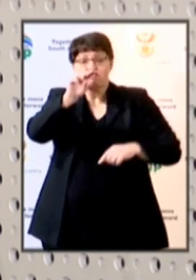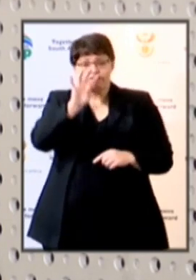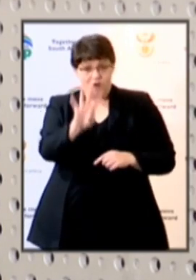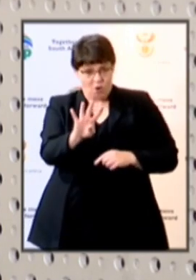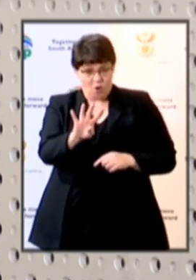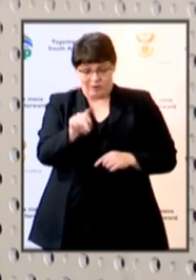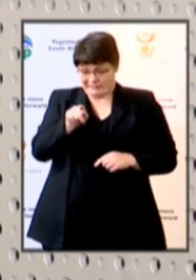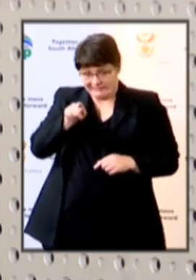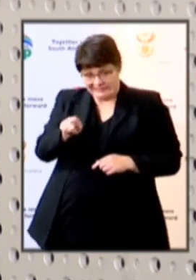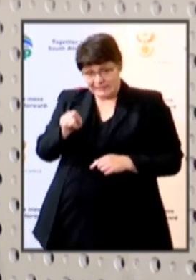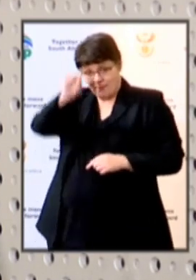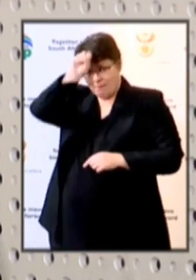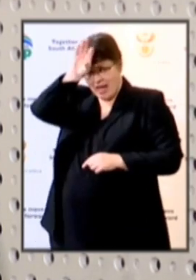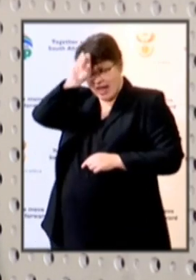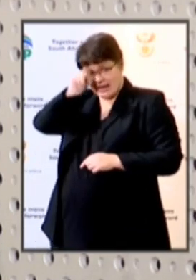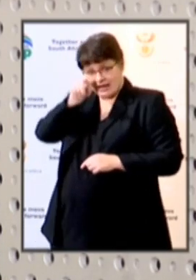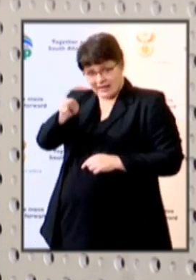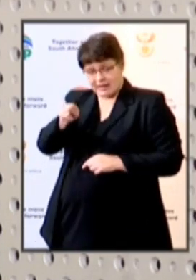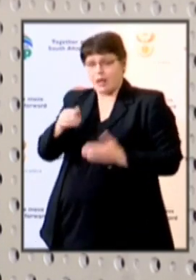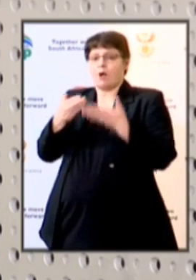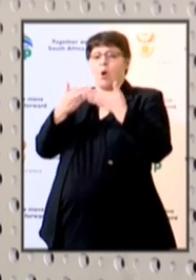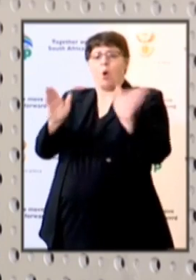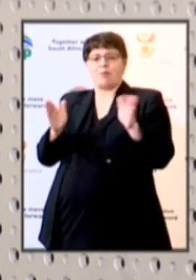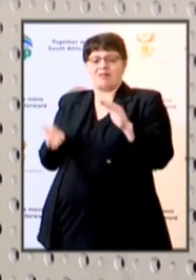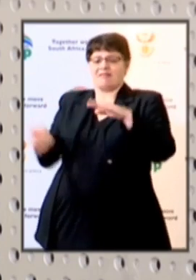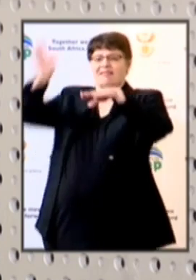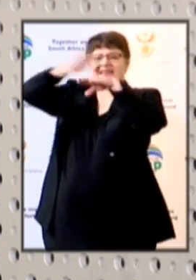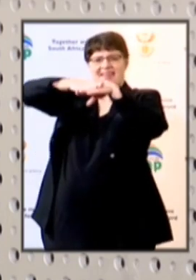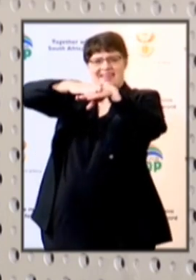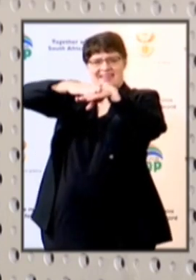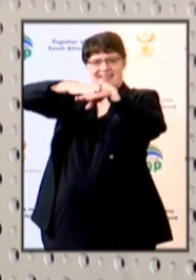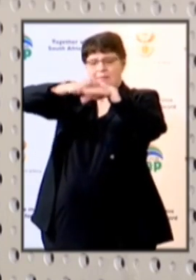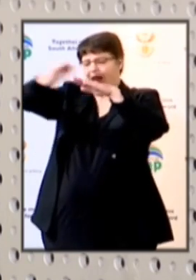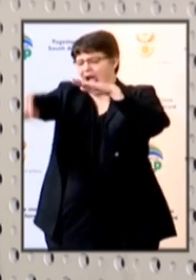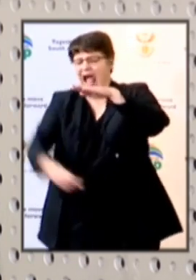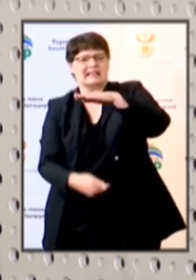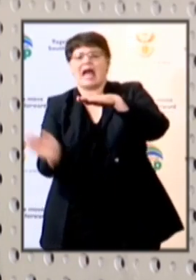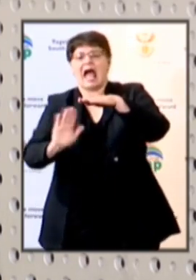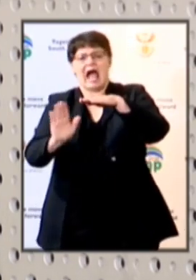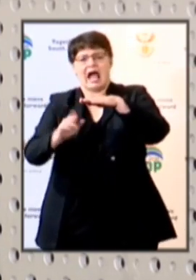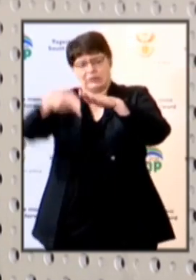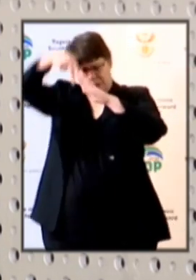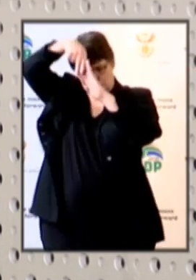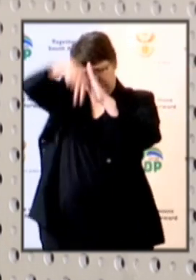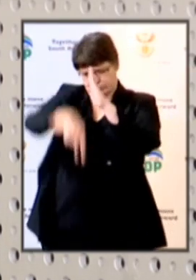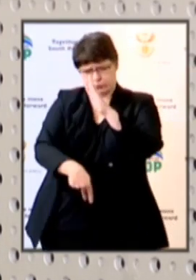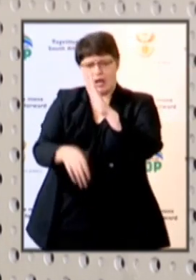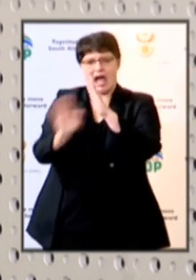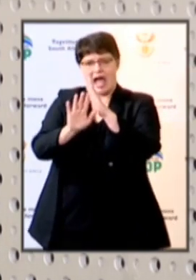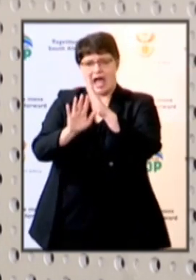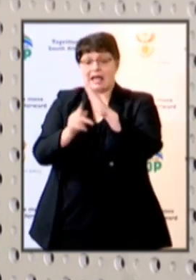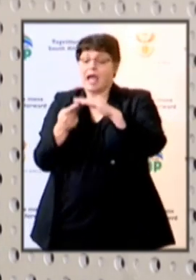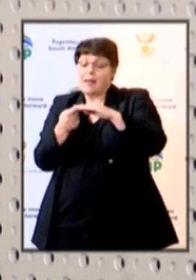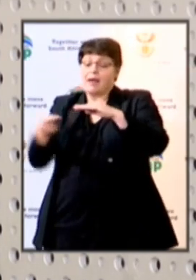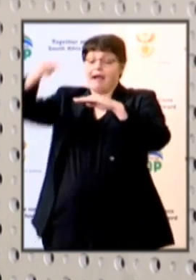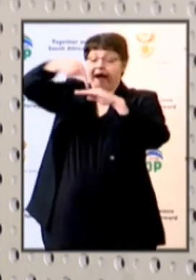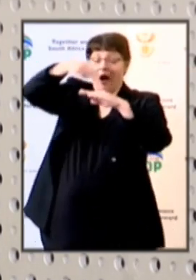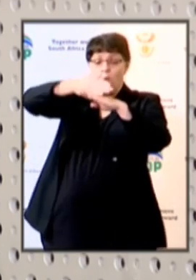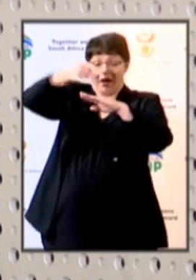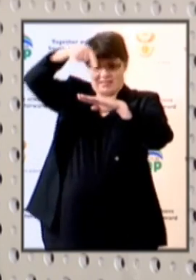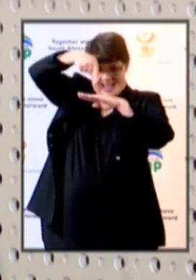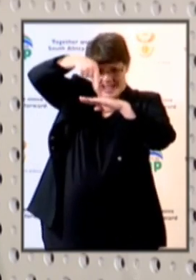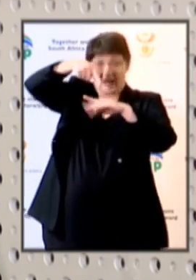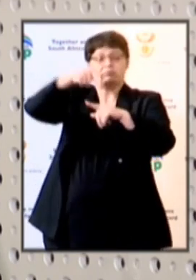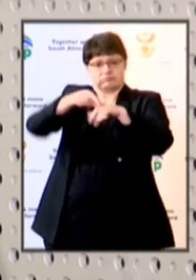is that those workers who work in open cast mining, in other words, not underground, they will be able to go back in